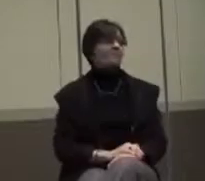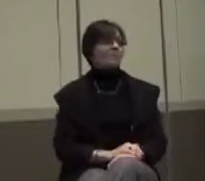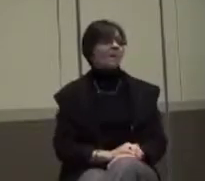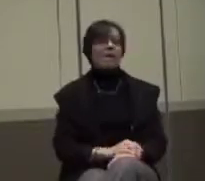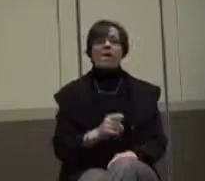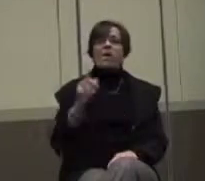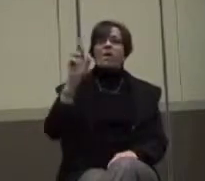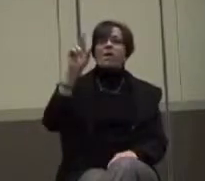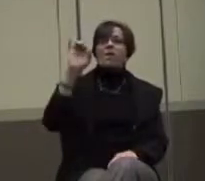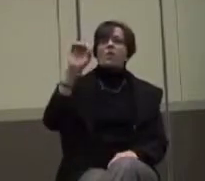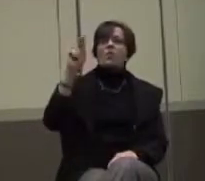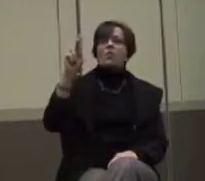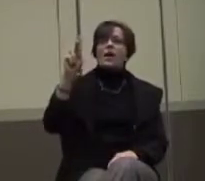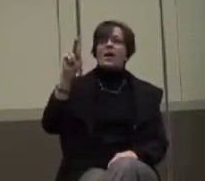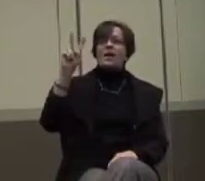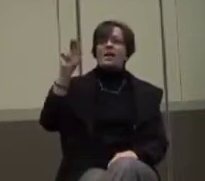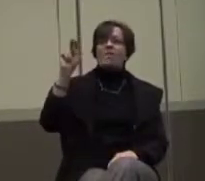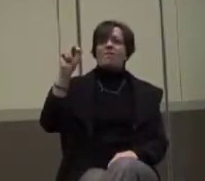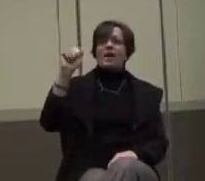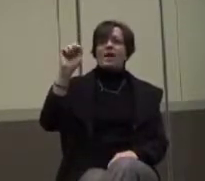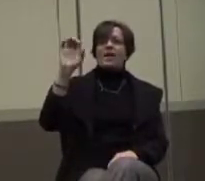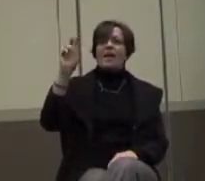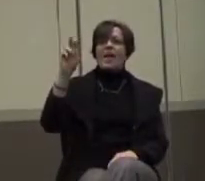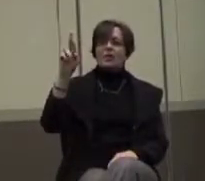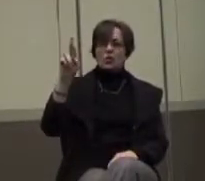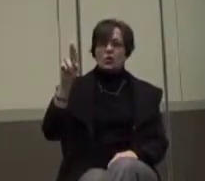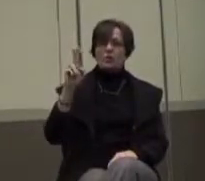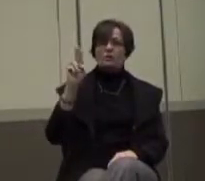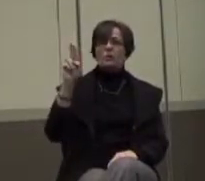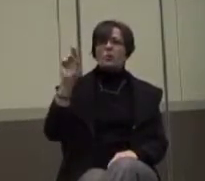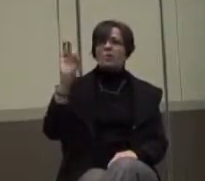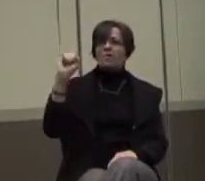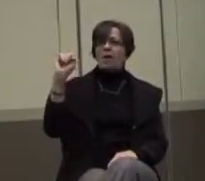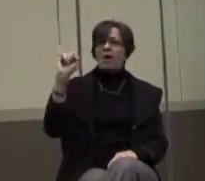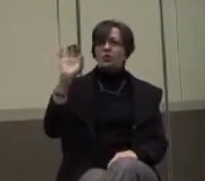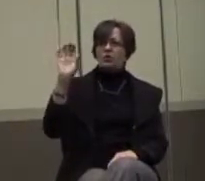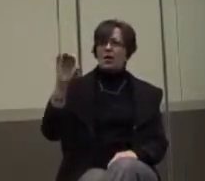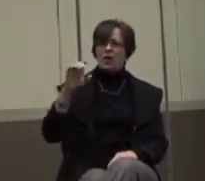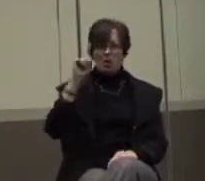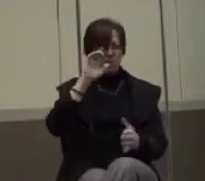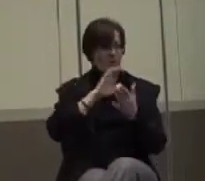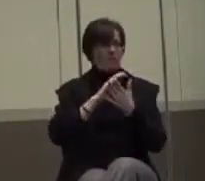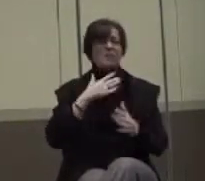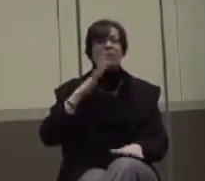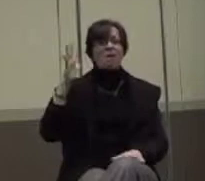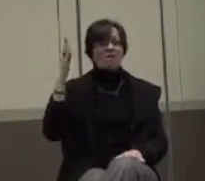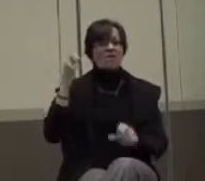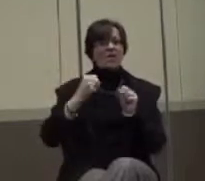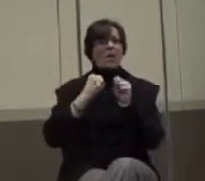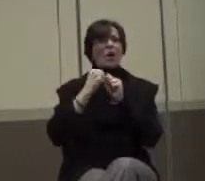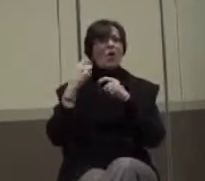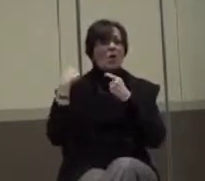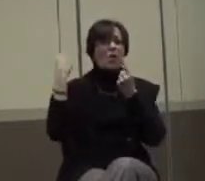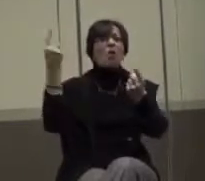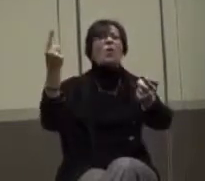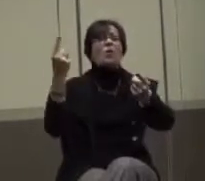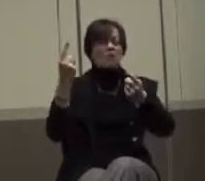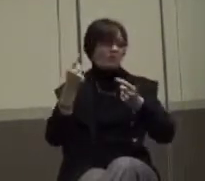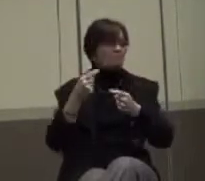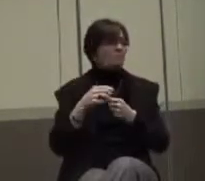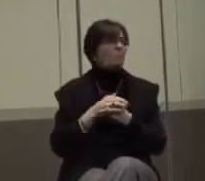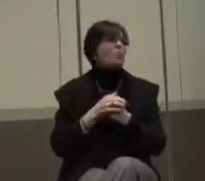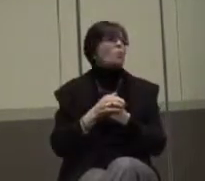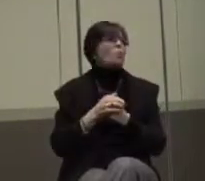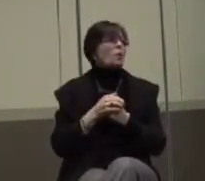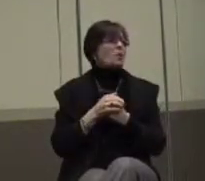Dan Acker. I'm from the University of Illinois at Chicago, and I believe this is my 5th year doing this with you guys. Some of you I've seen